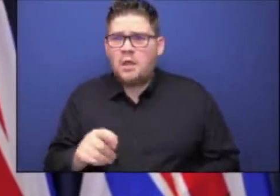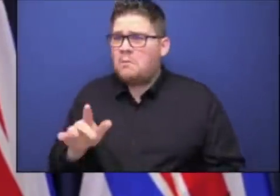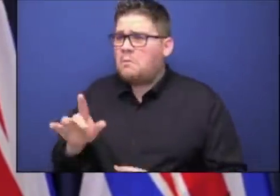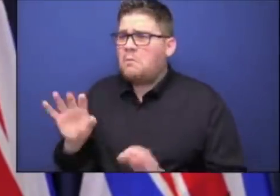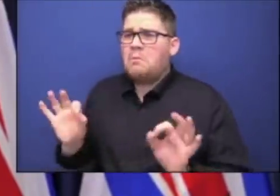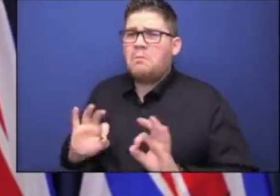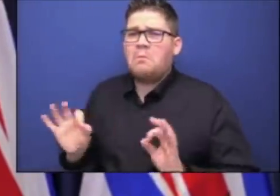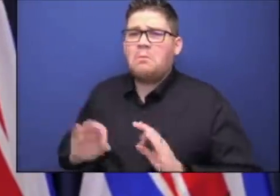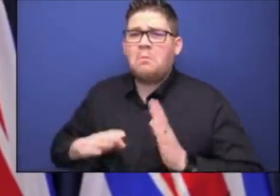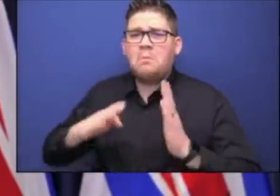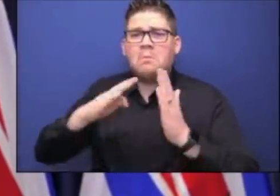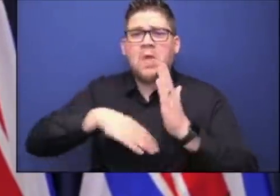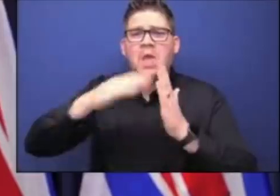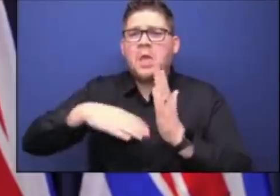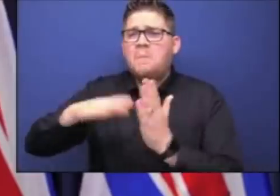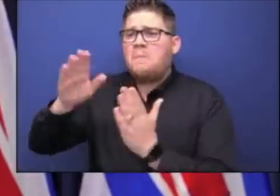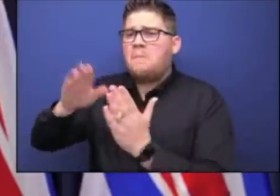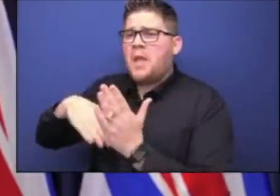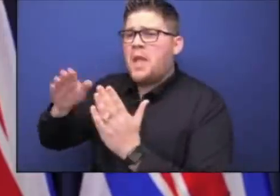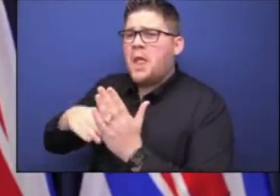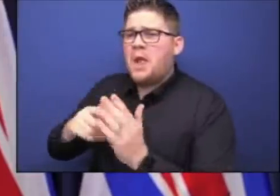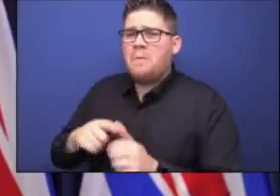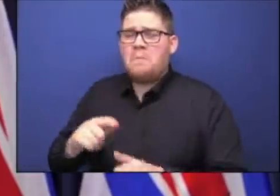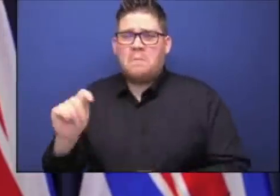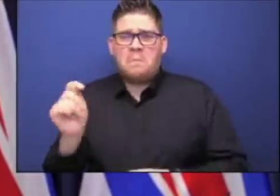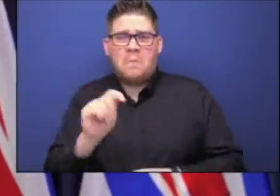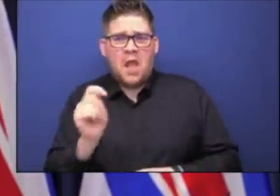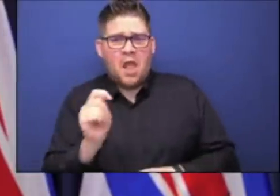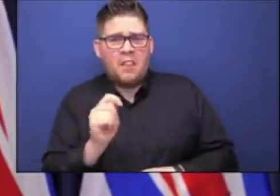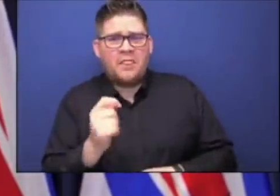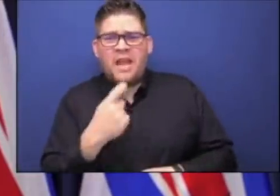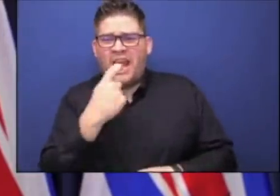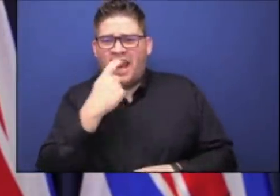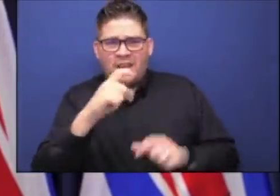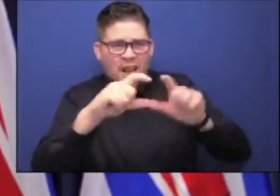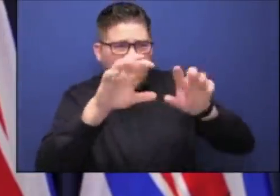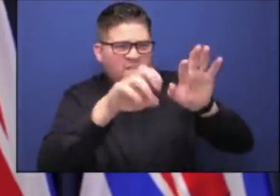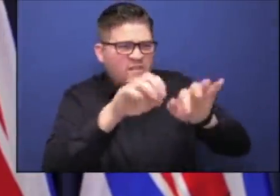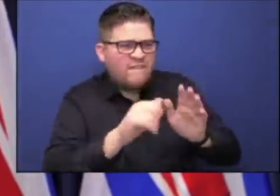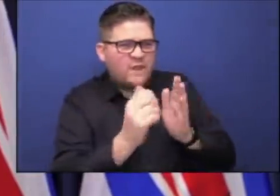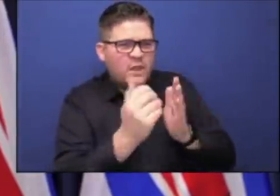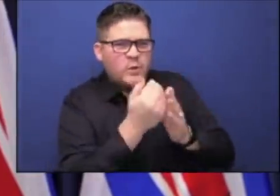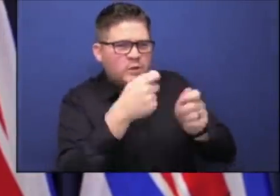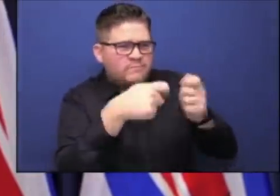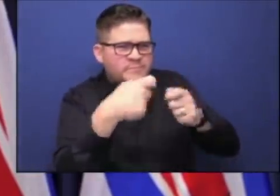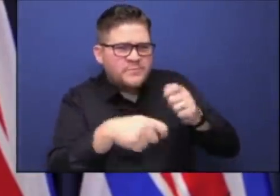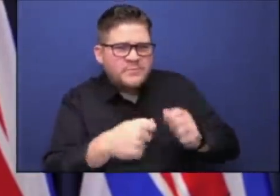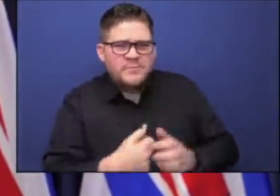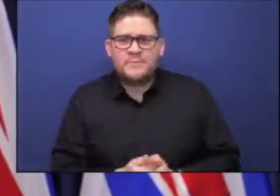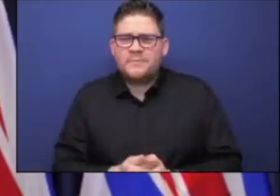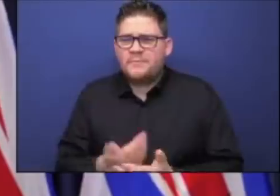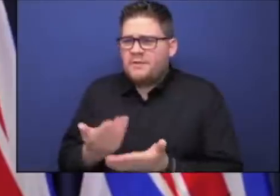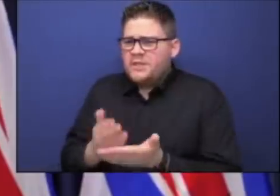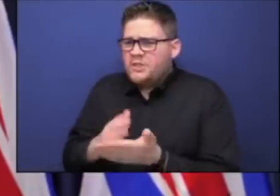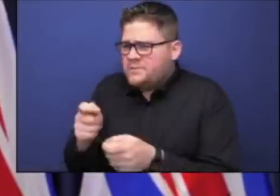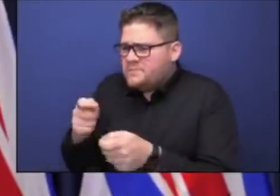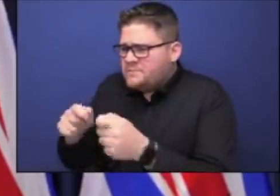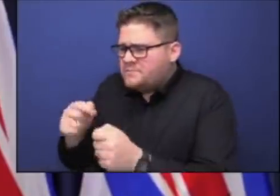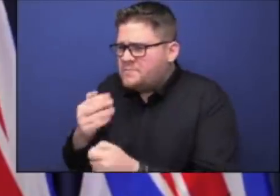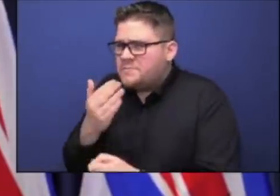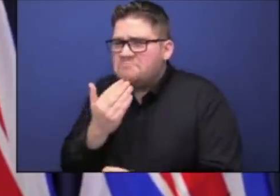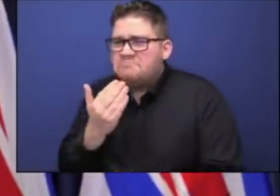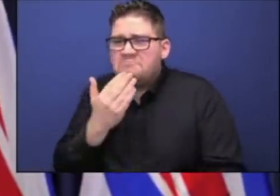in the bathroom or in the kitchen. Work that could have been done with keeping people in their homes, work that never should have led to